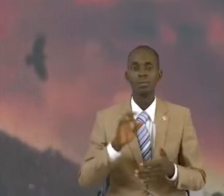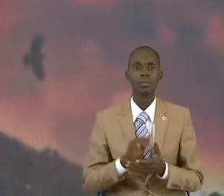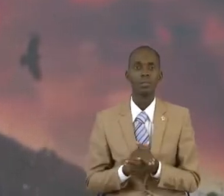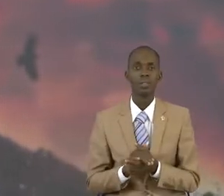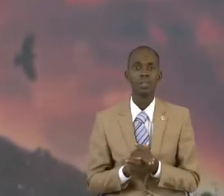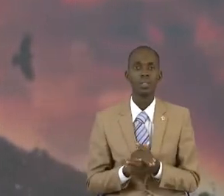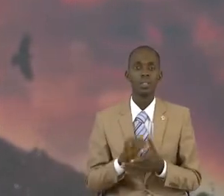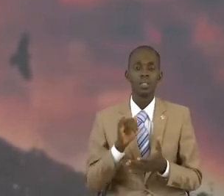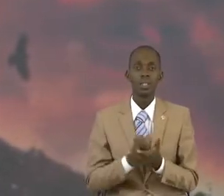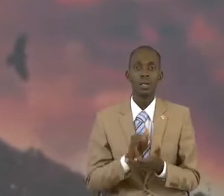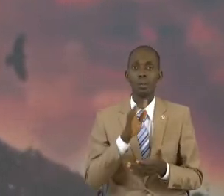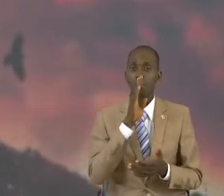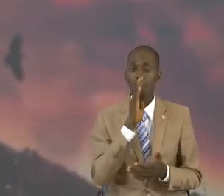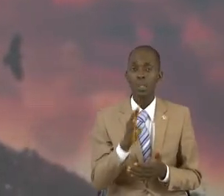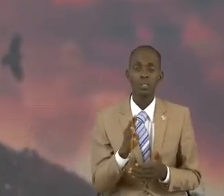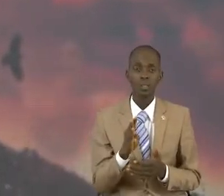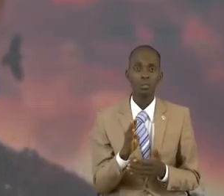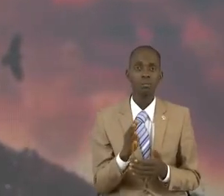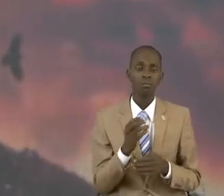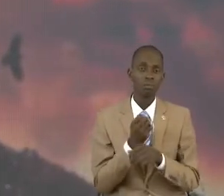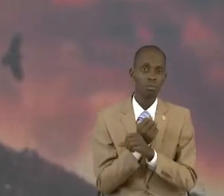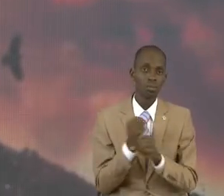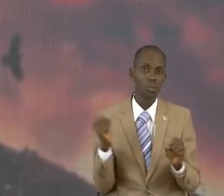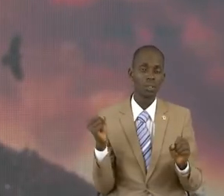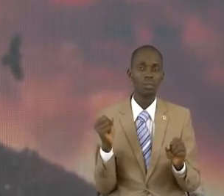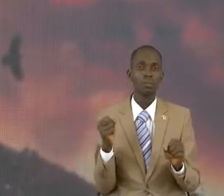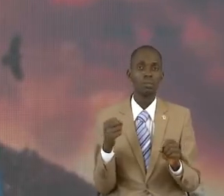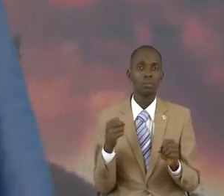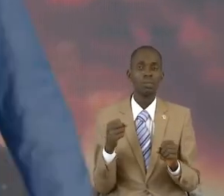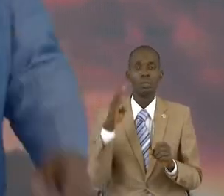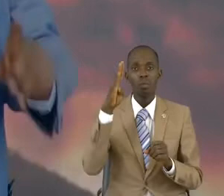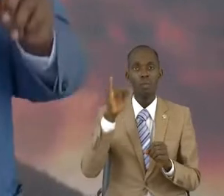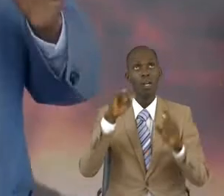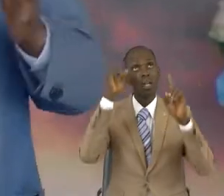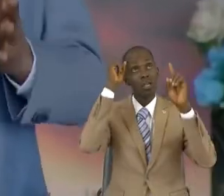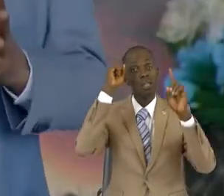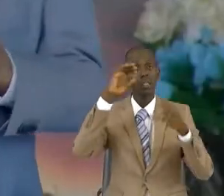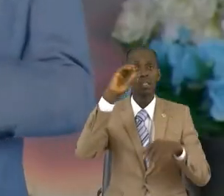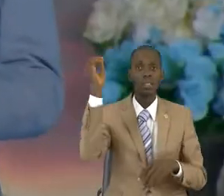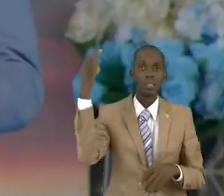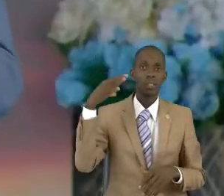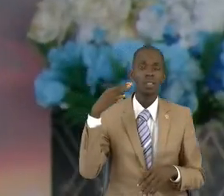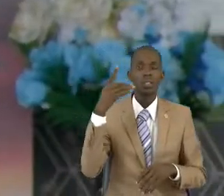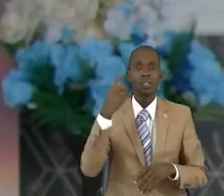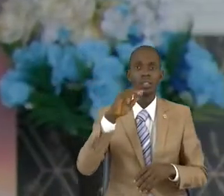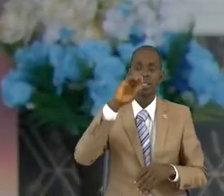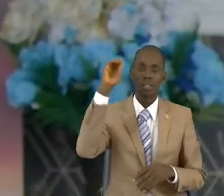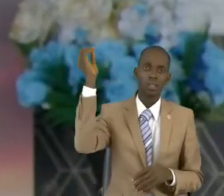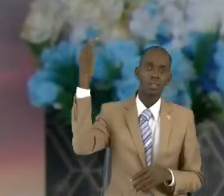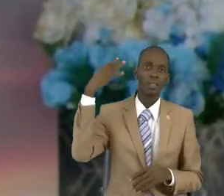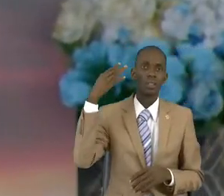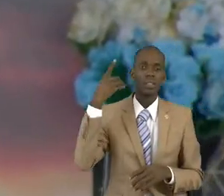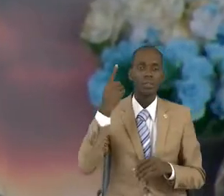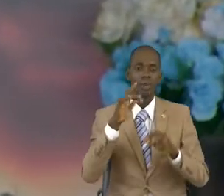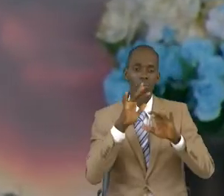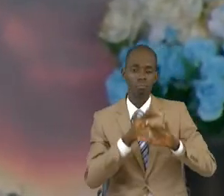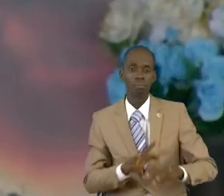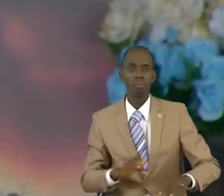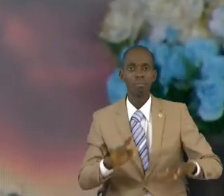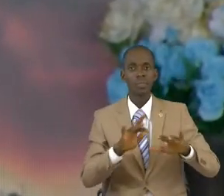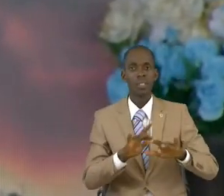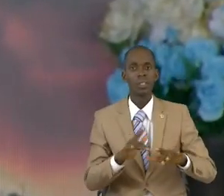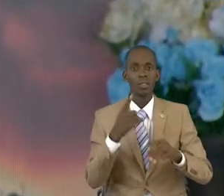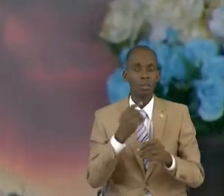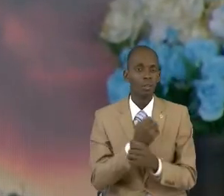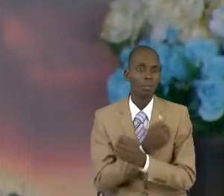being justified by his grace, the grace, the mercy, the